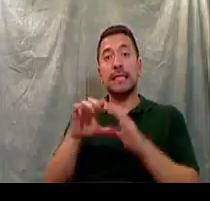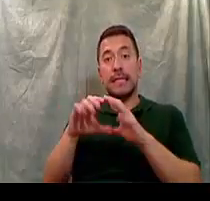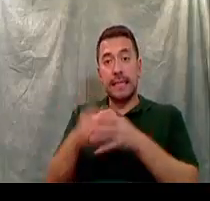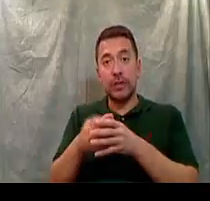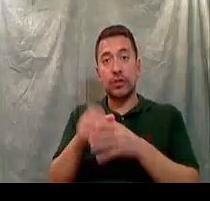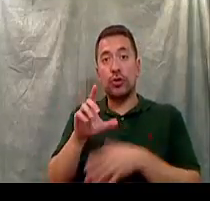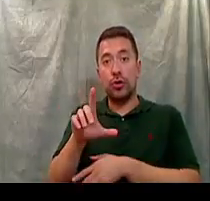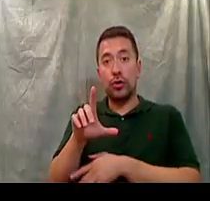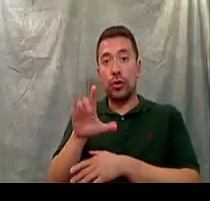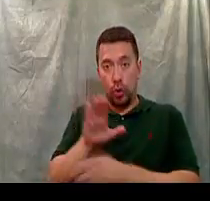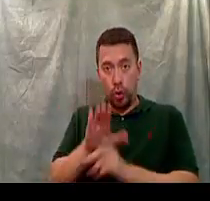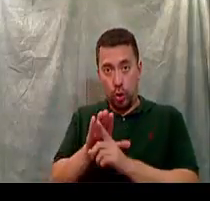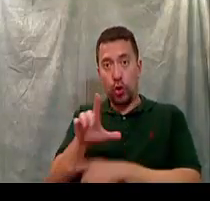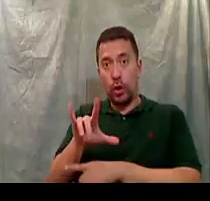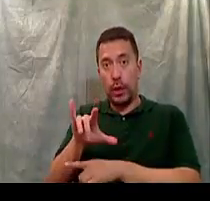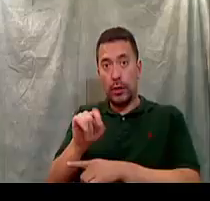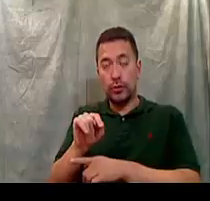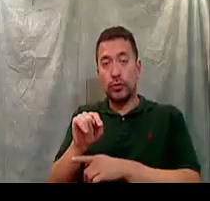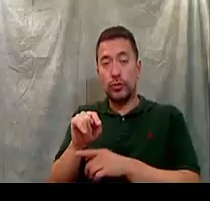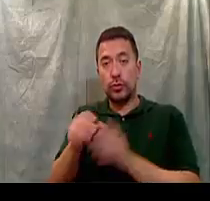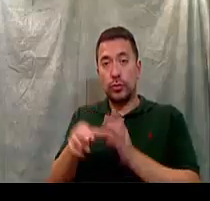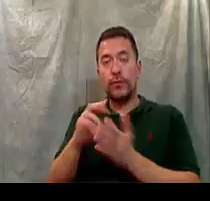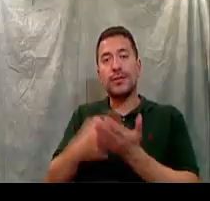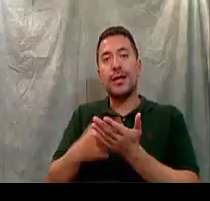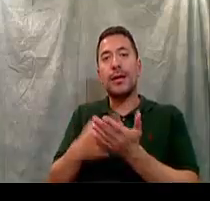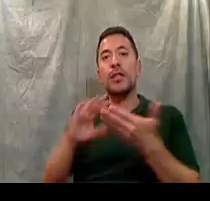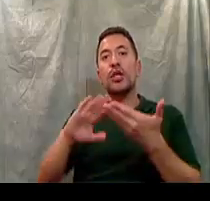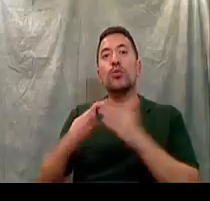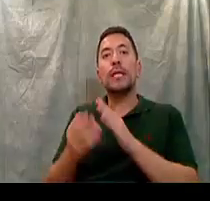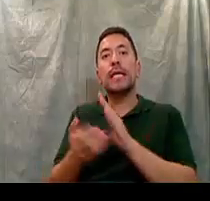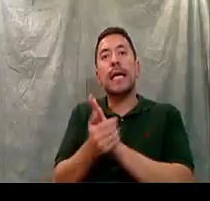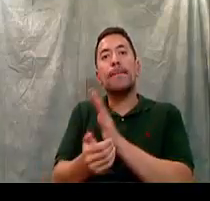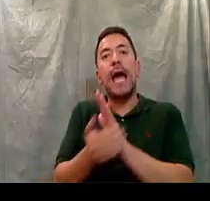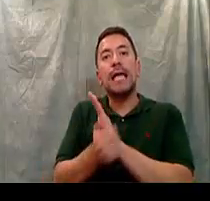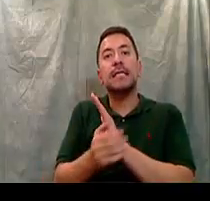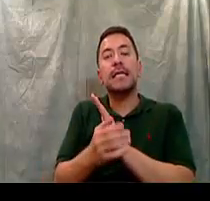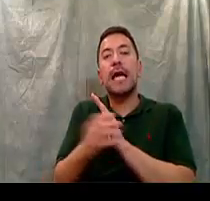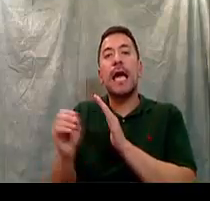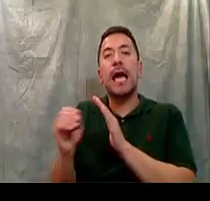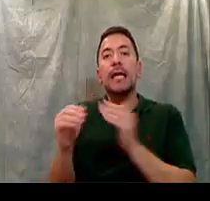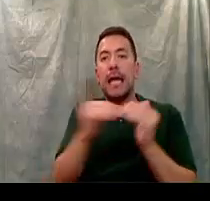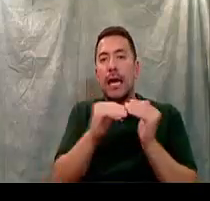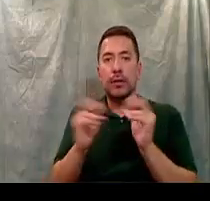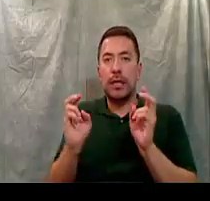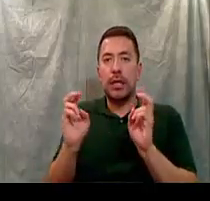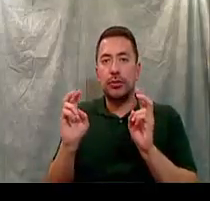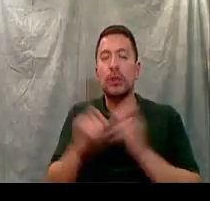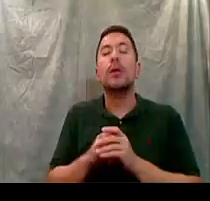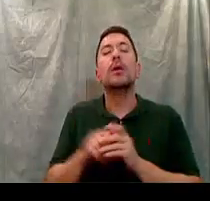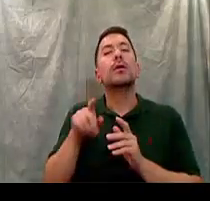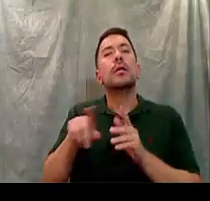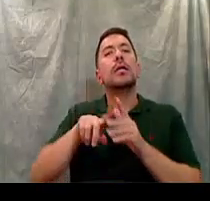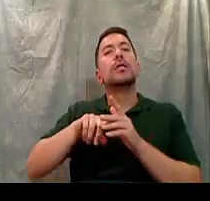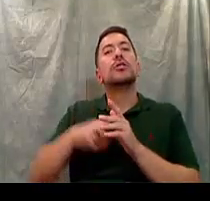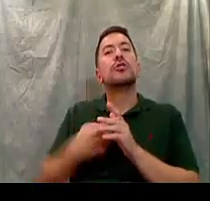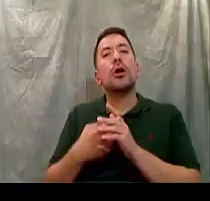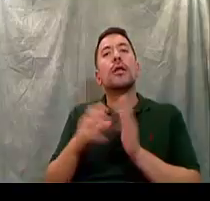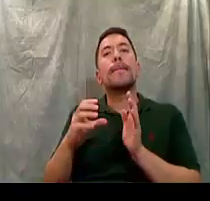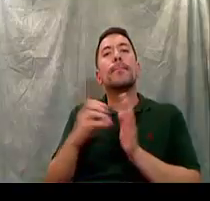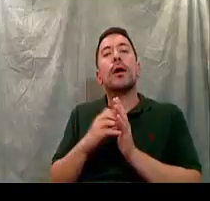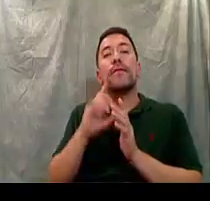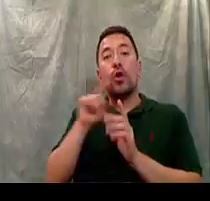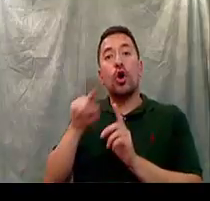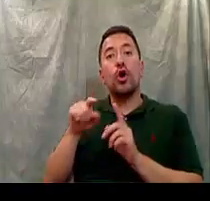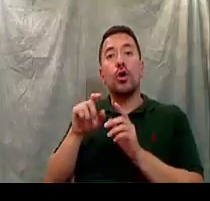of discuss this community capacity and equity idea. So she starts this paragraph by defining what for her is a